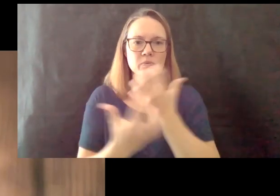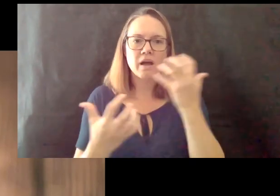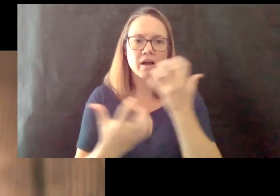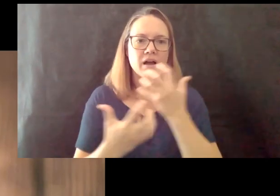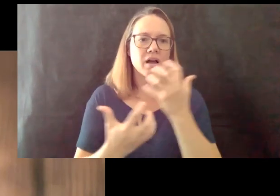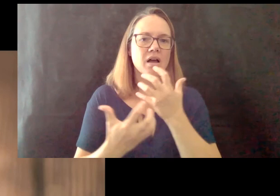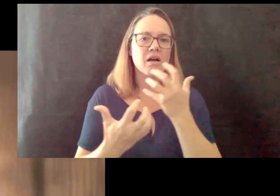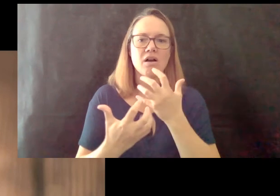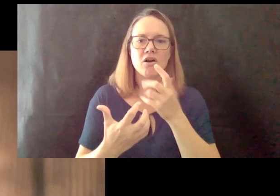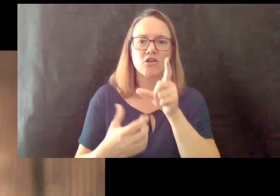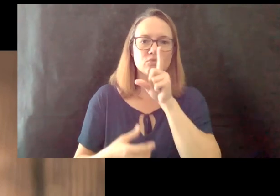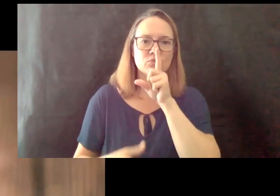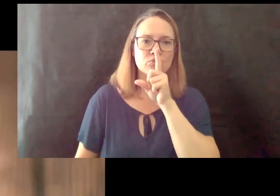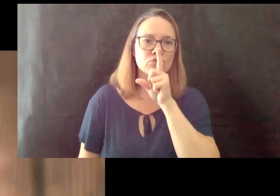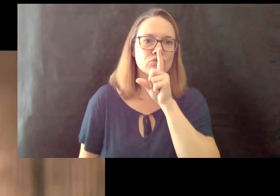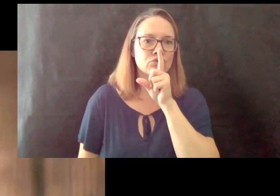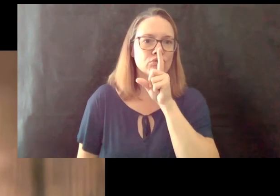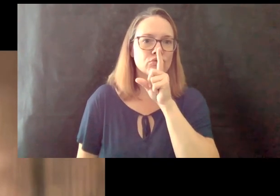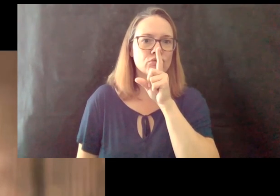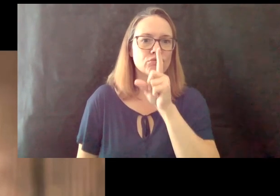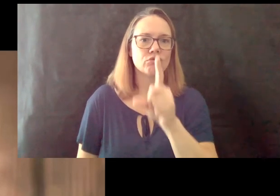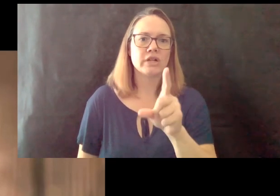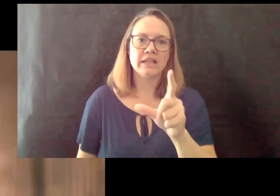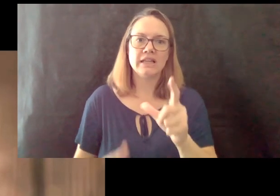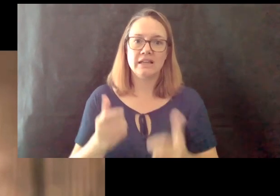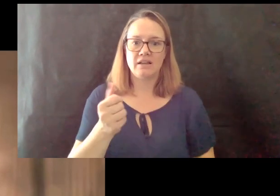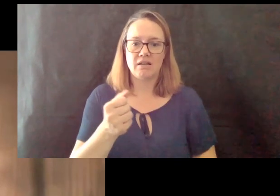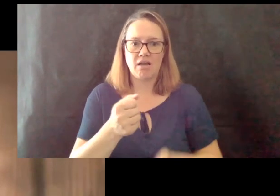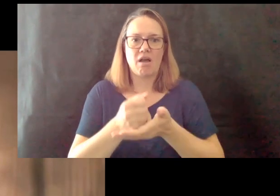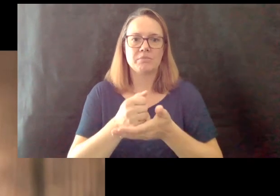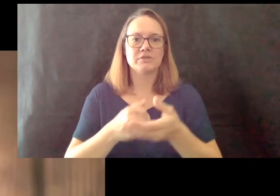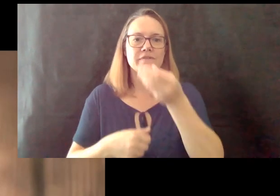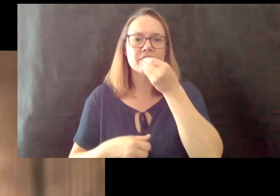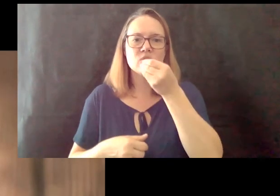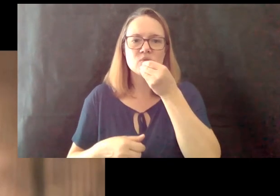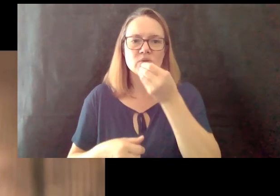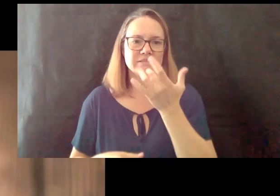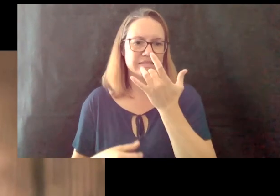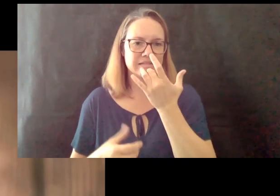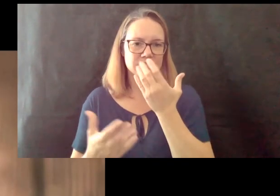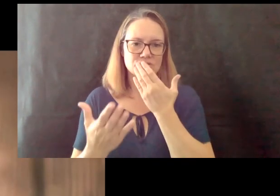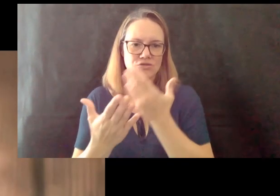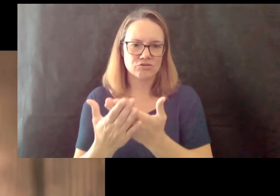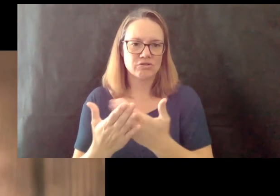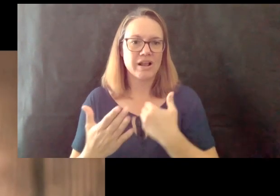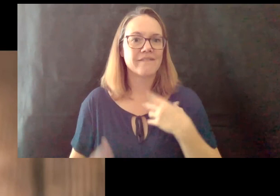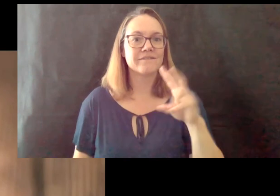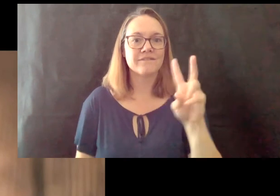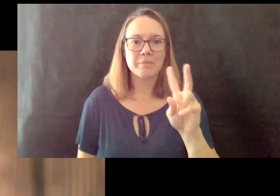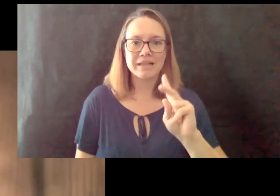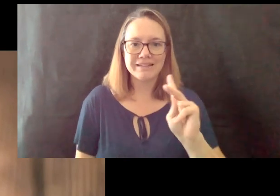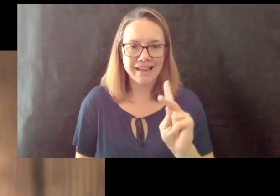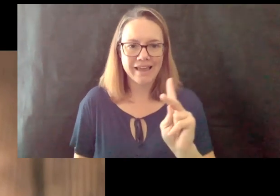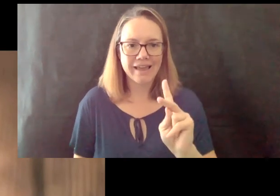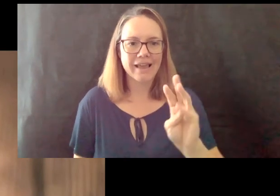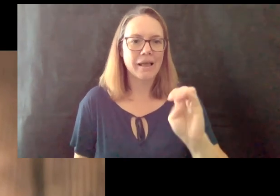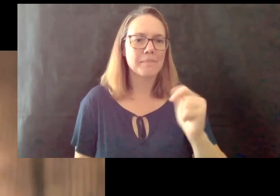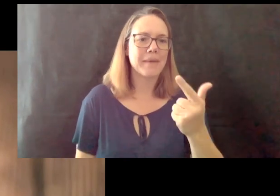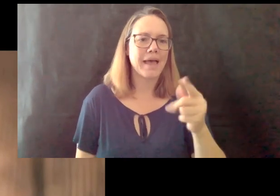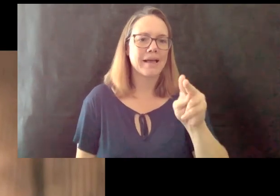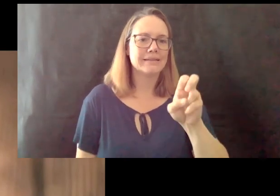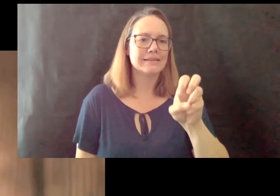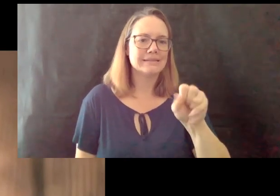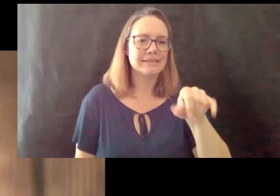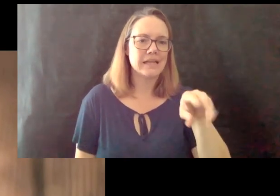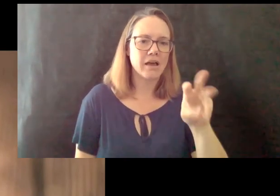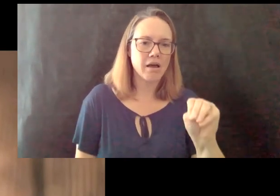and fragrant. It really brings out a lot and a lot of tones in a lot of the foods. That's also rich in vitamin